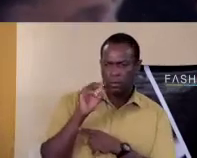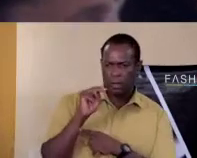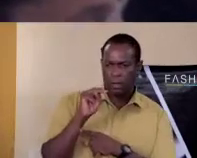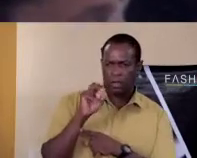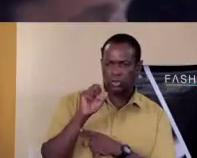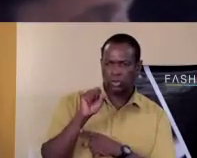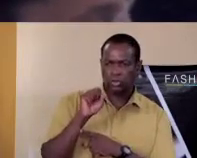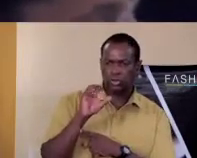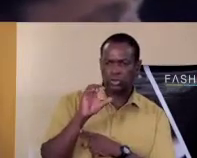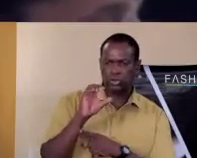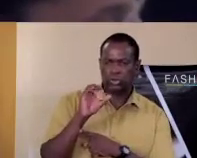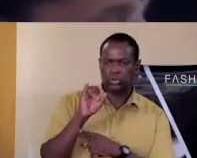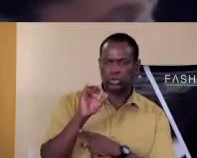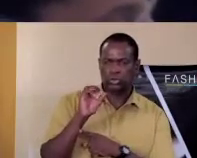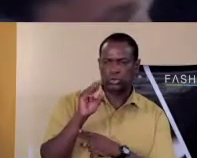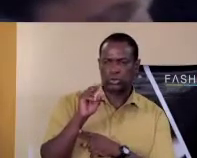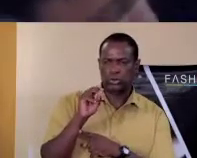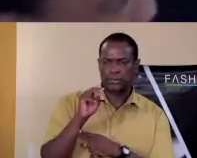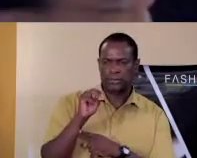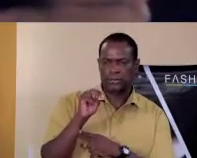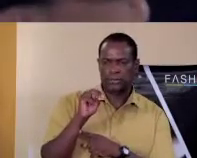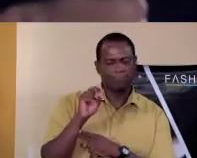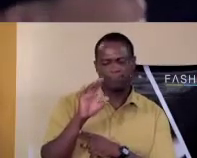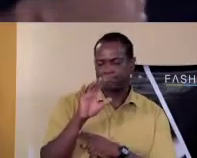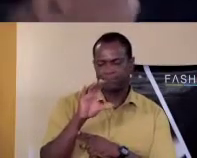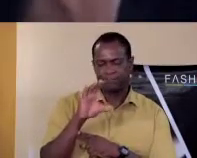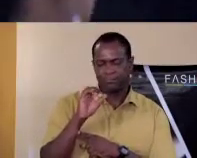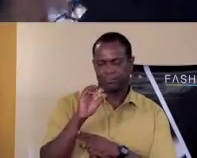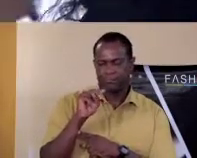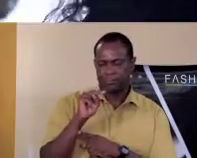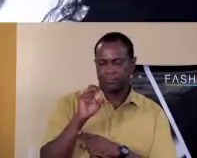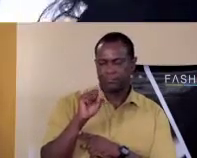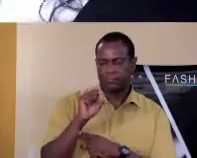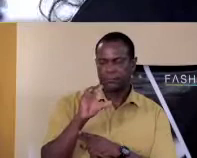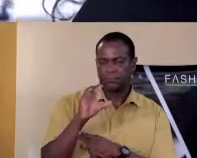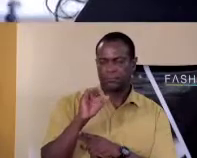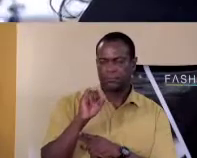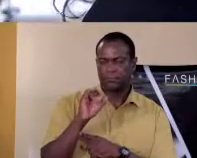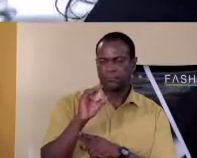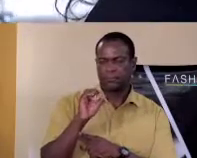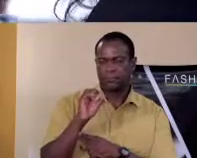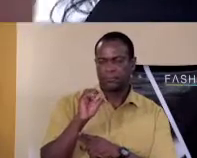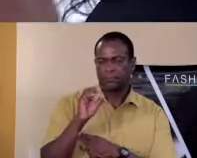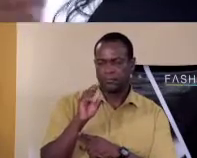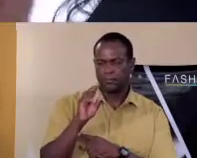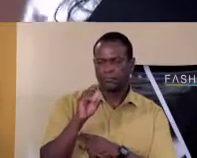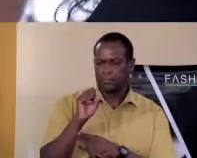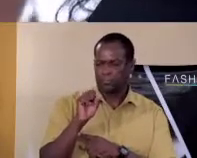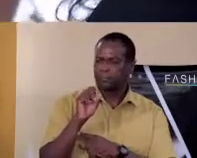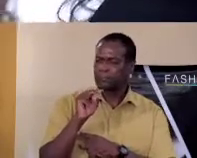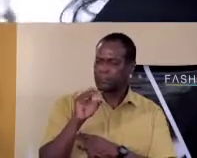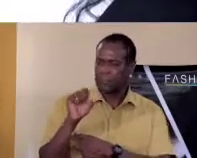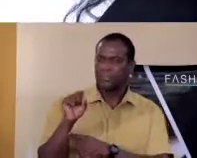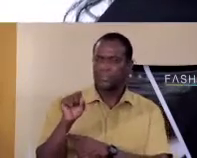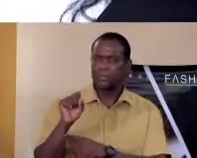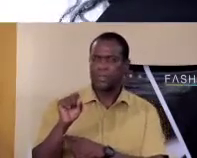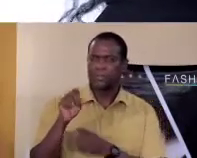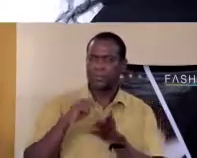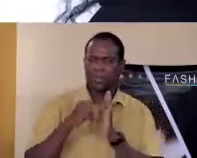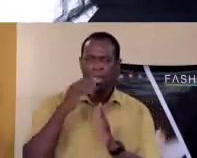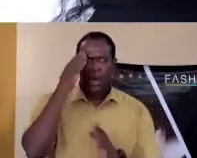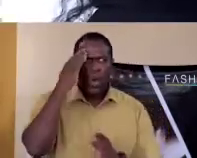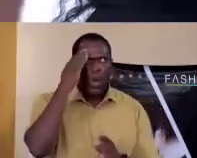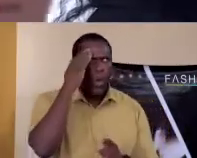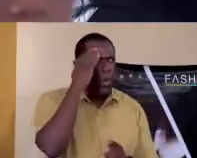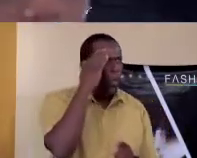designer, we want to have a Caribbean perspective and we are trying to define it. Designers, they know what they are about,